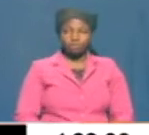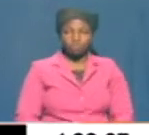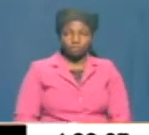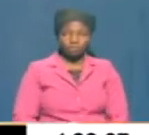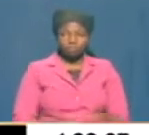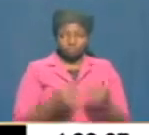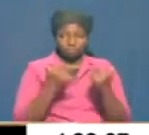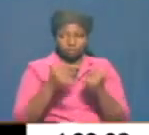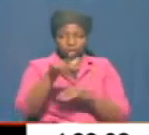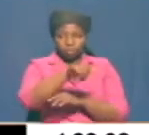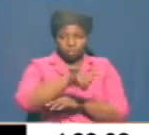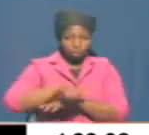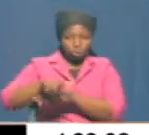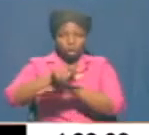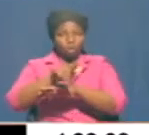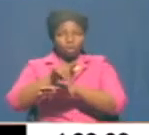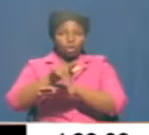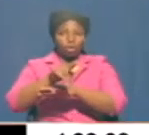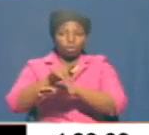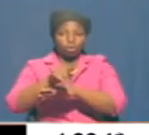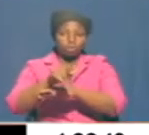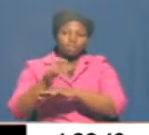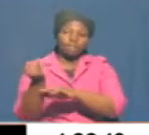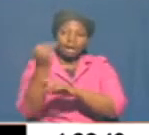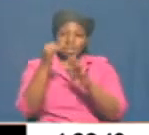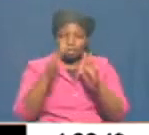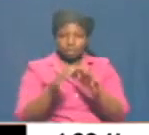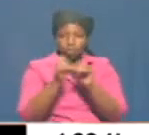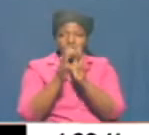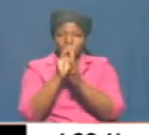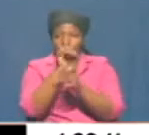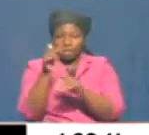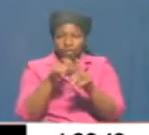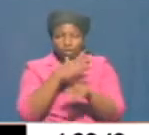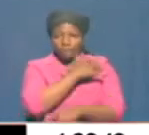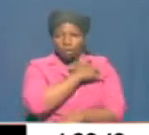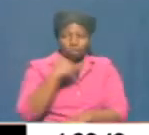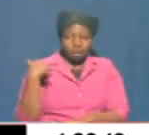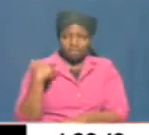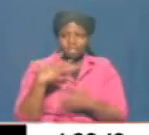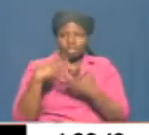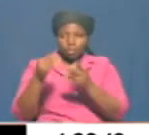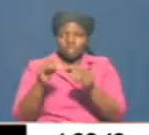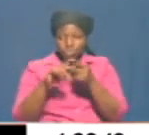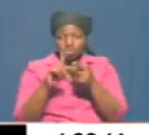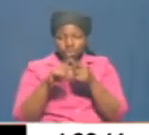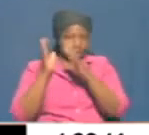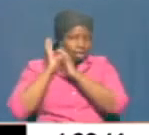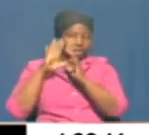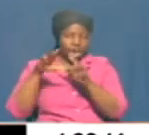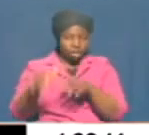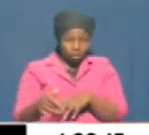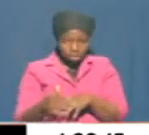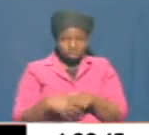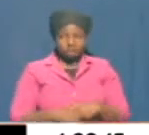Now, local artists and their counterparts from Poland graced the Duos Festival in Kilifi County in a show of art and talent.